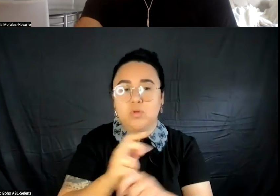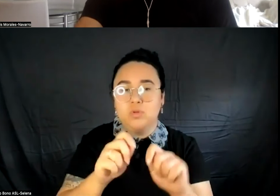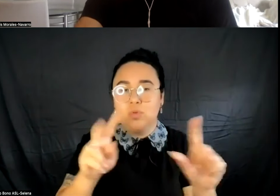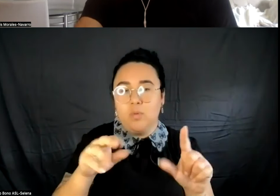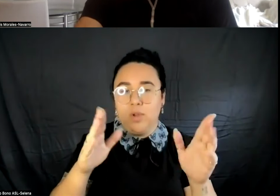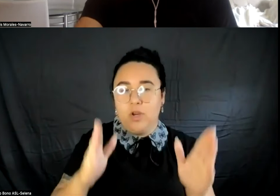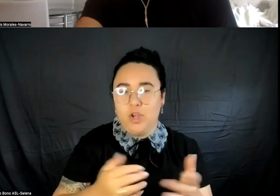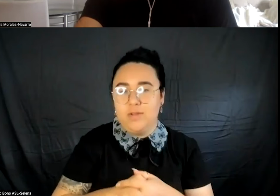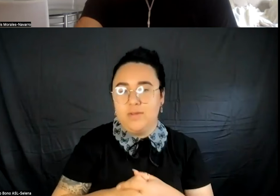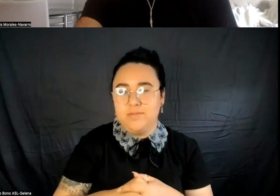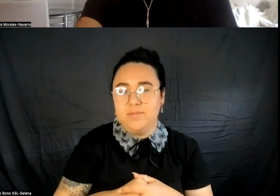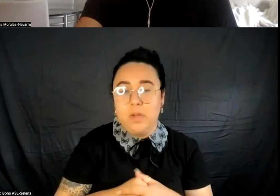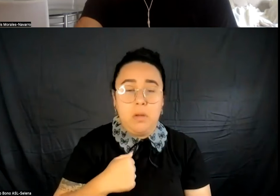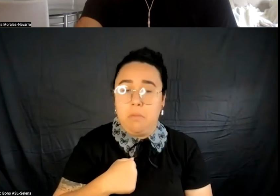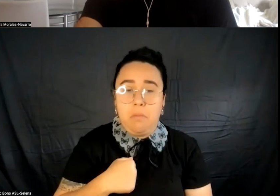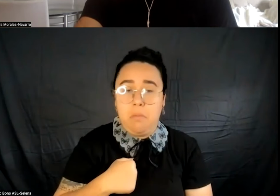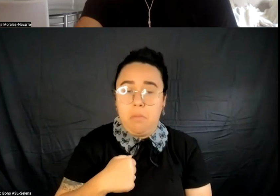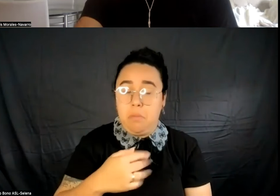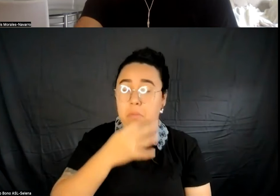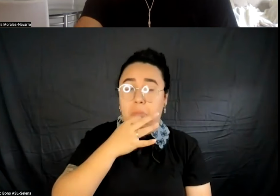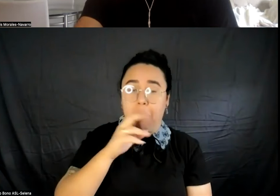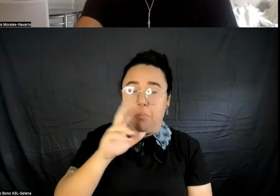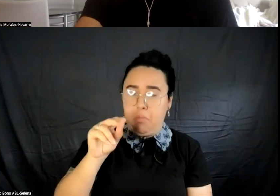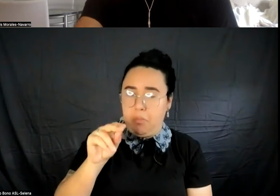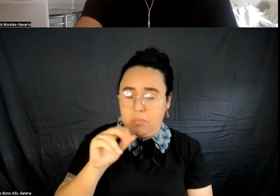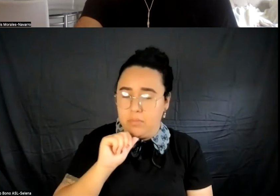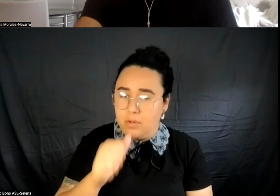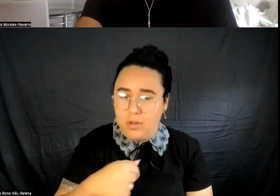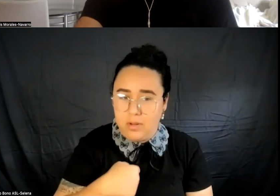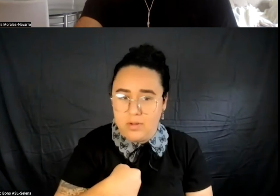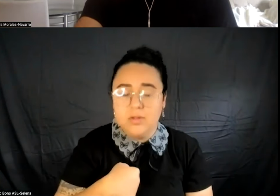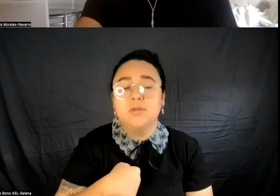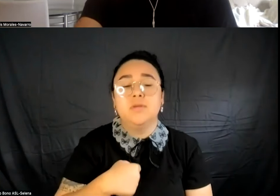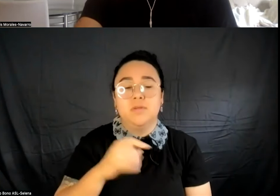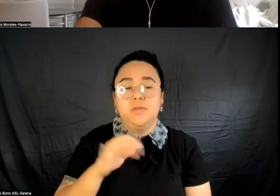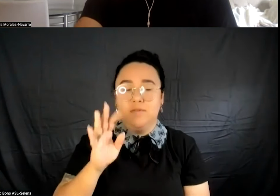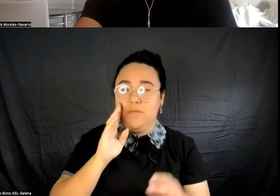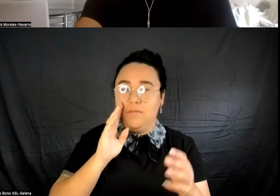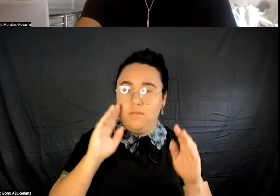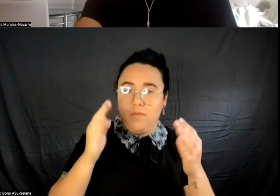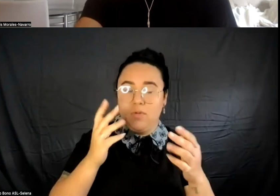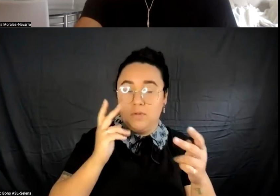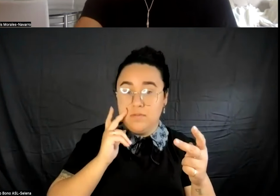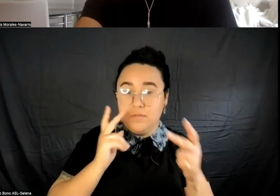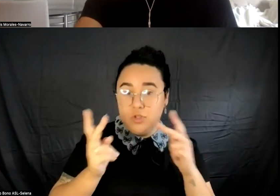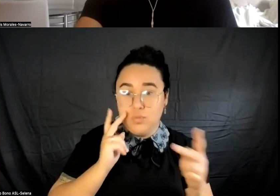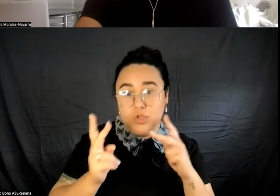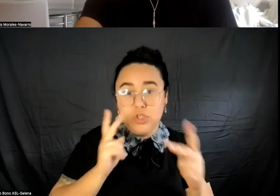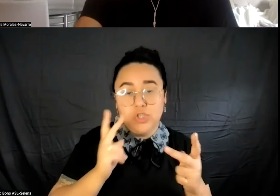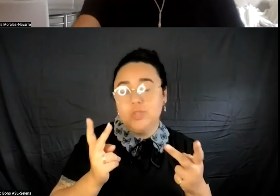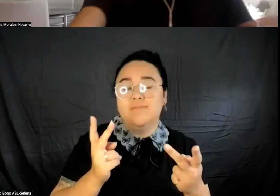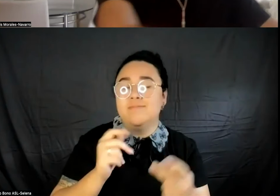expertise, because I think when you are very oriented to the visual, you